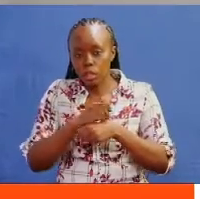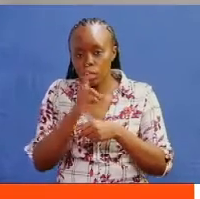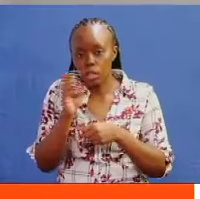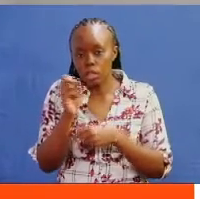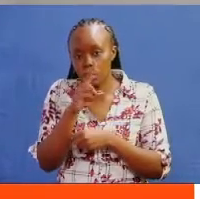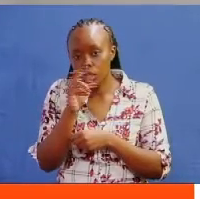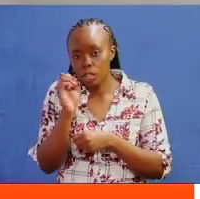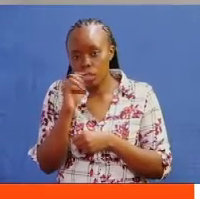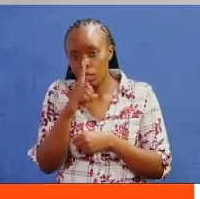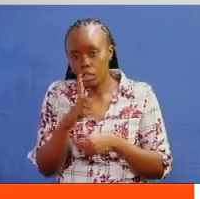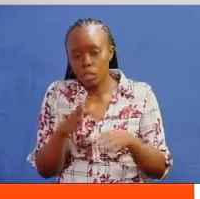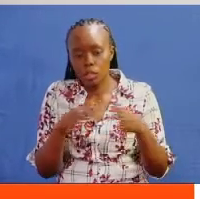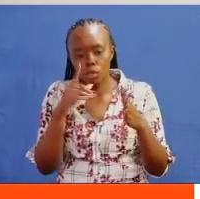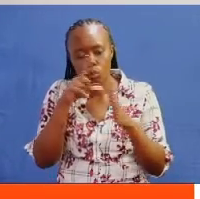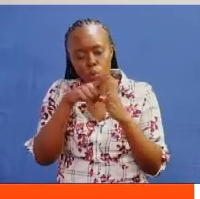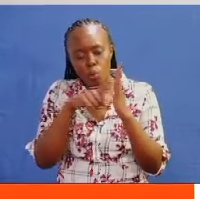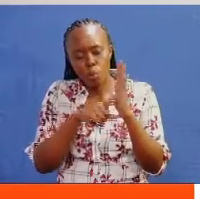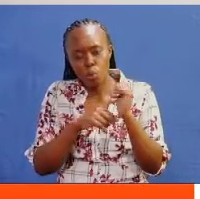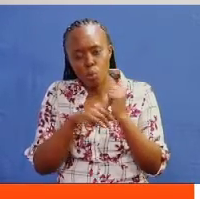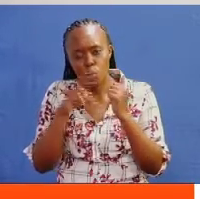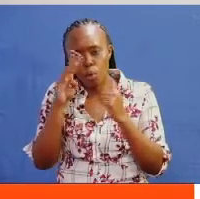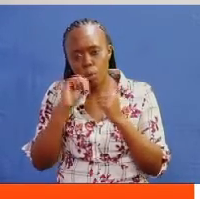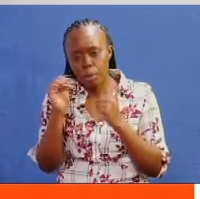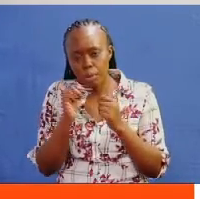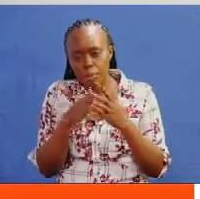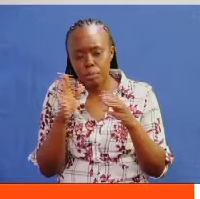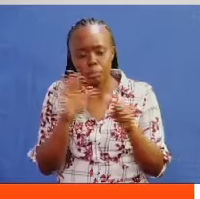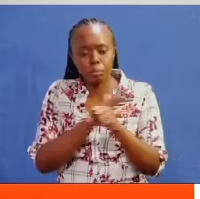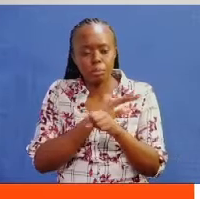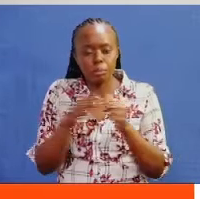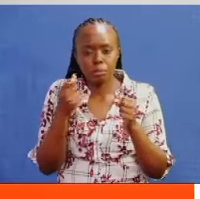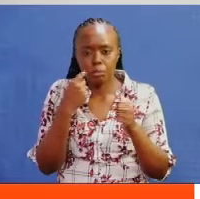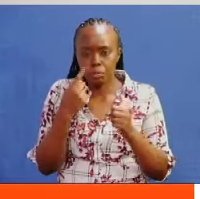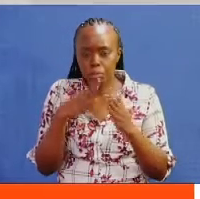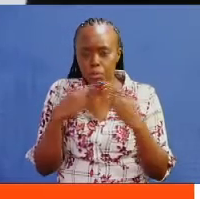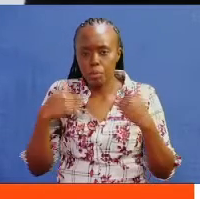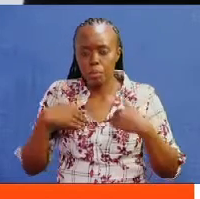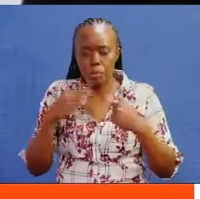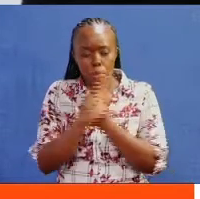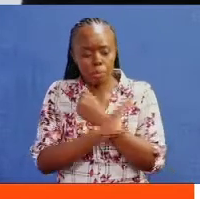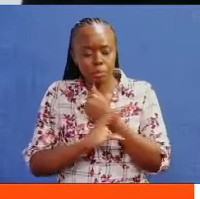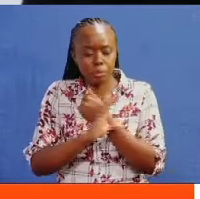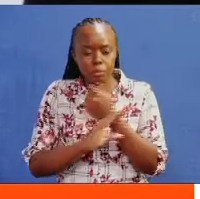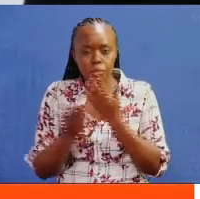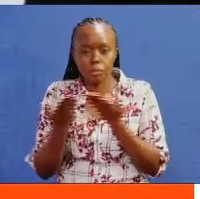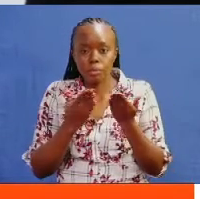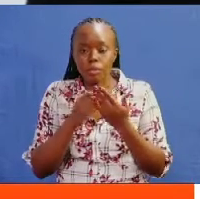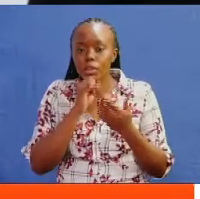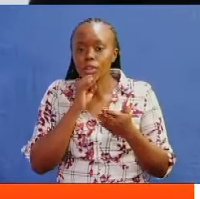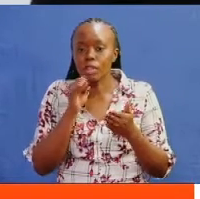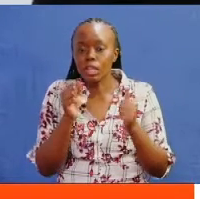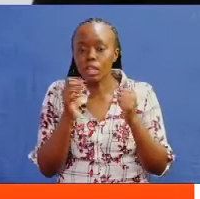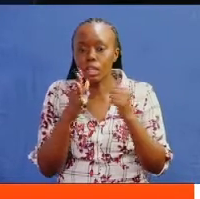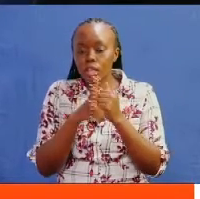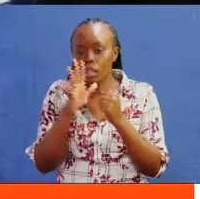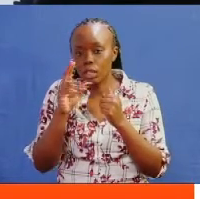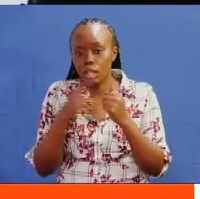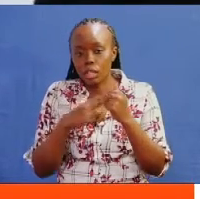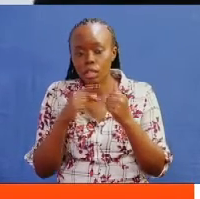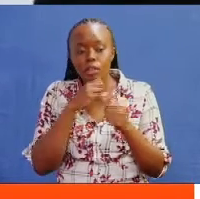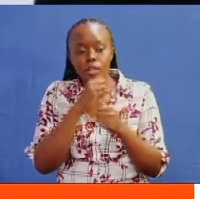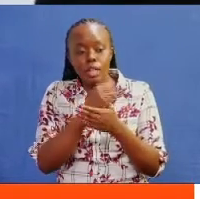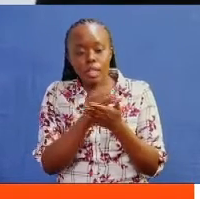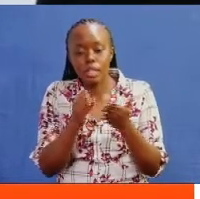than 500,000 have been fully vaccinated in the country. In a country where the population is at 52 million, this